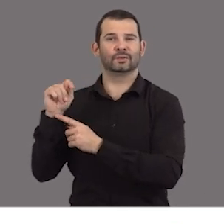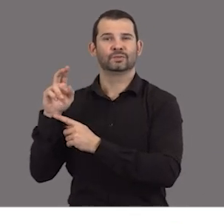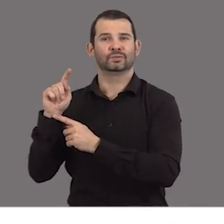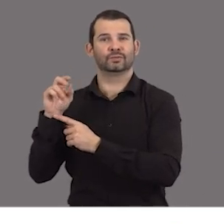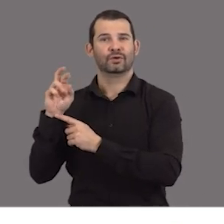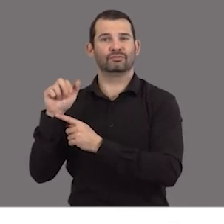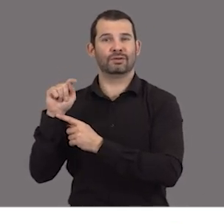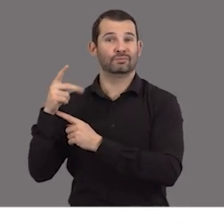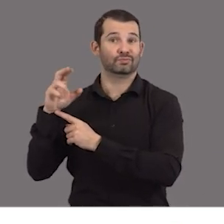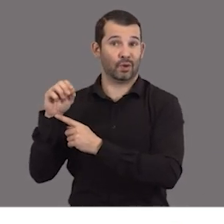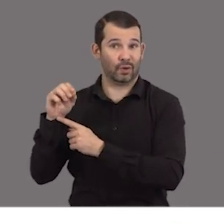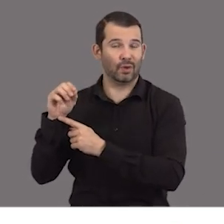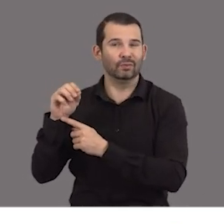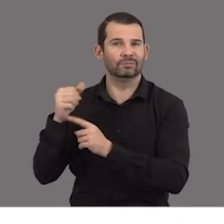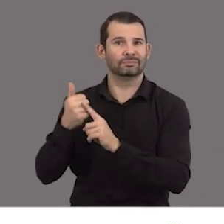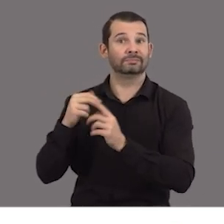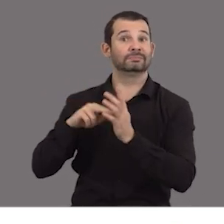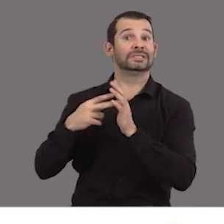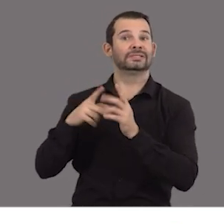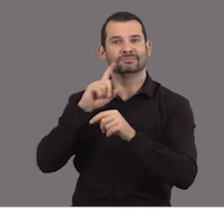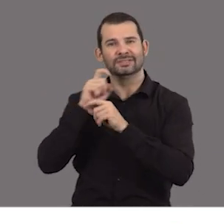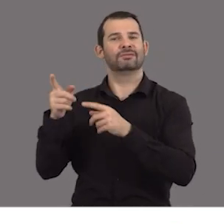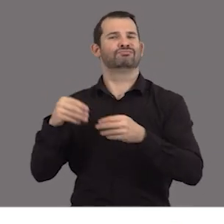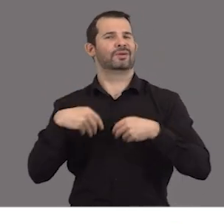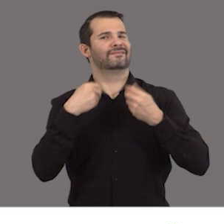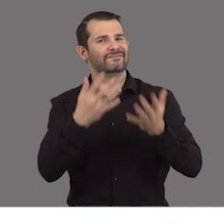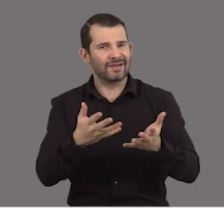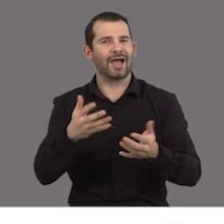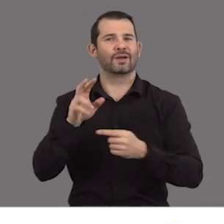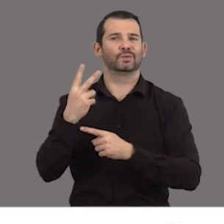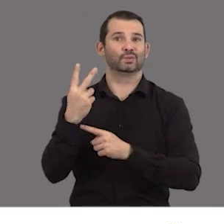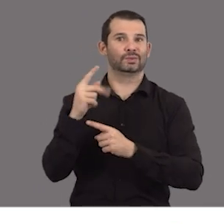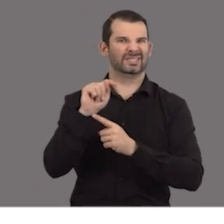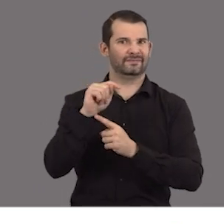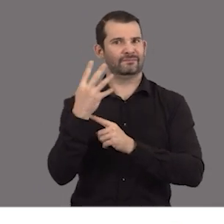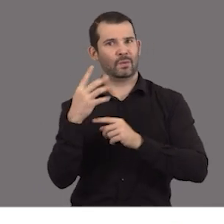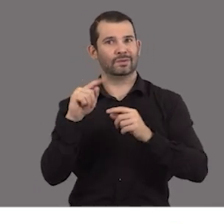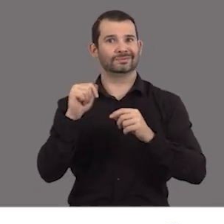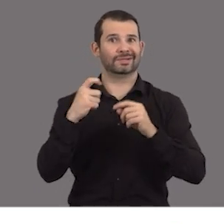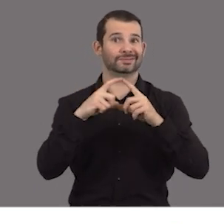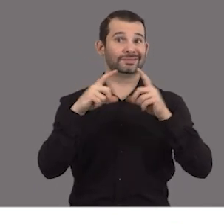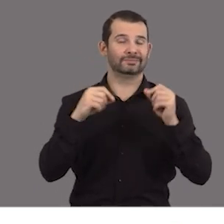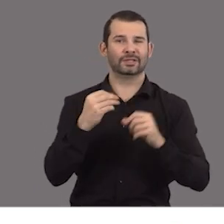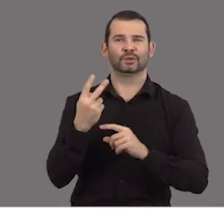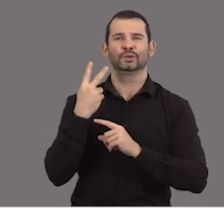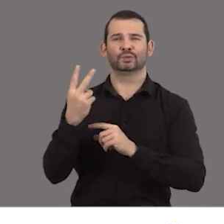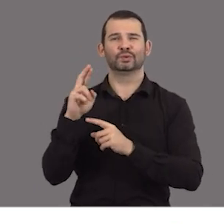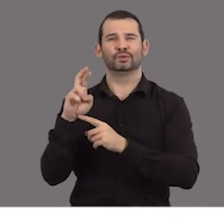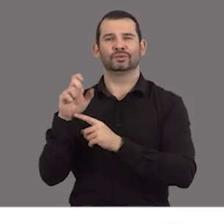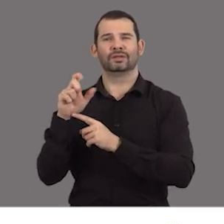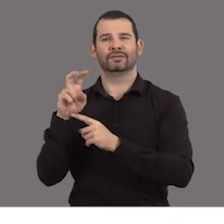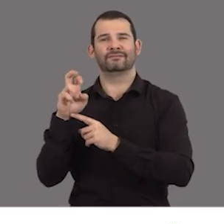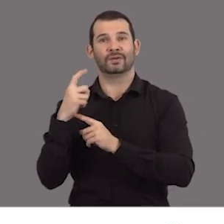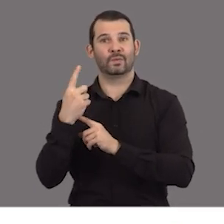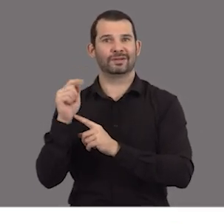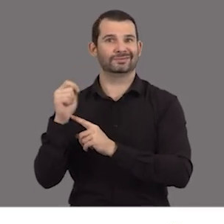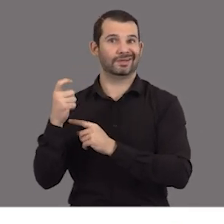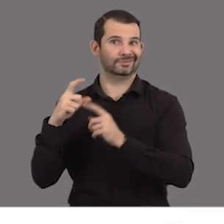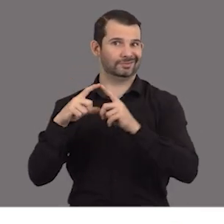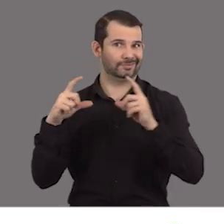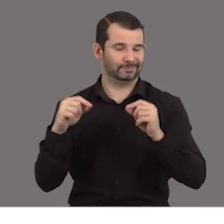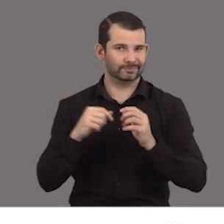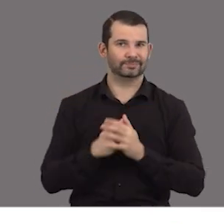Pro. He therefore provided two T4 tax slips and two Relevé 1 tax slips.